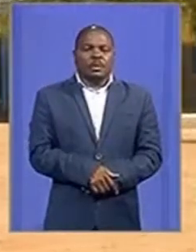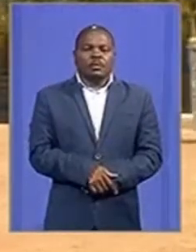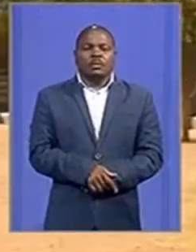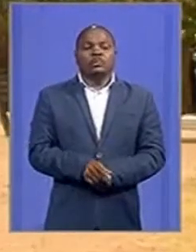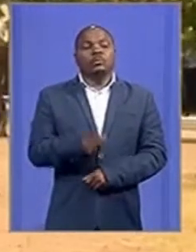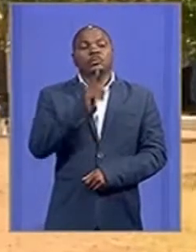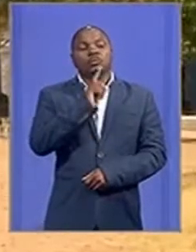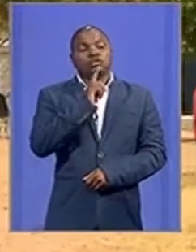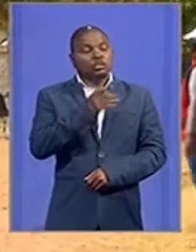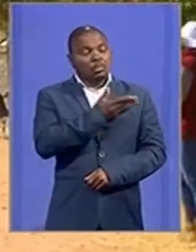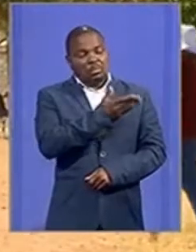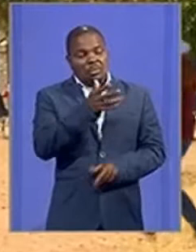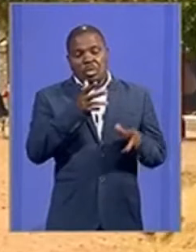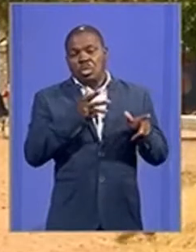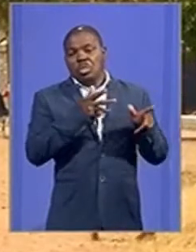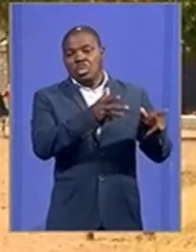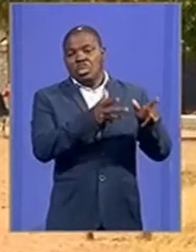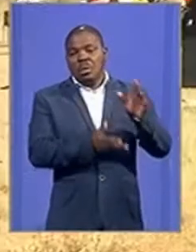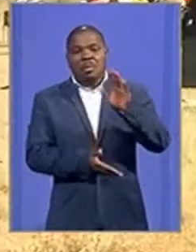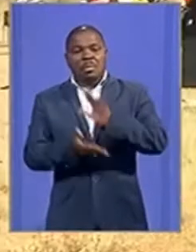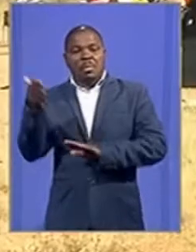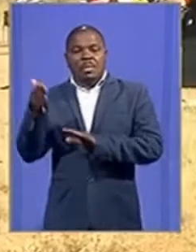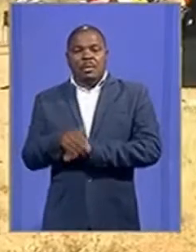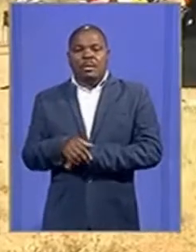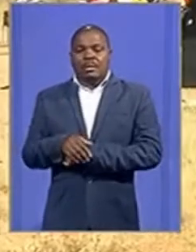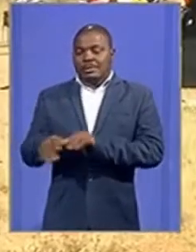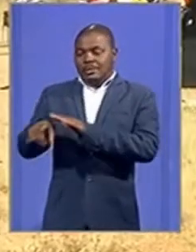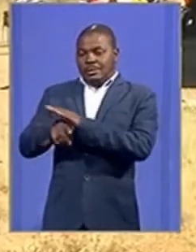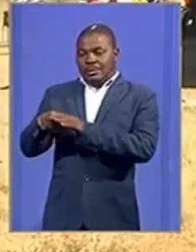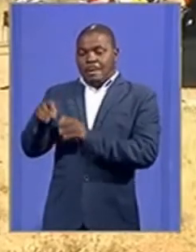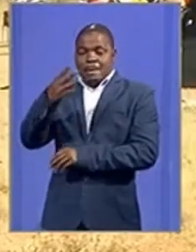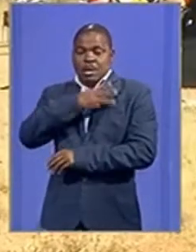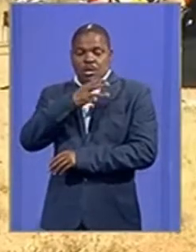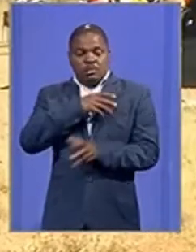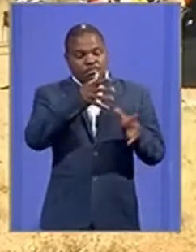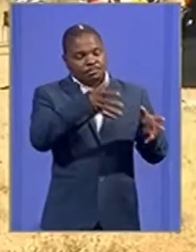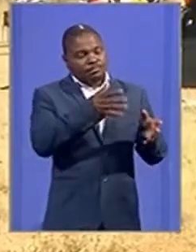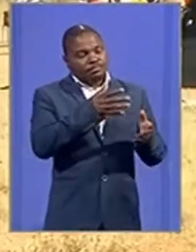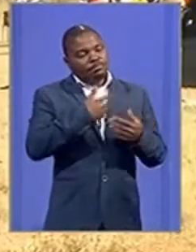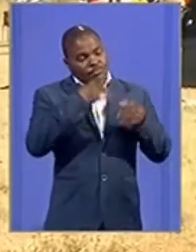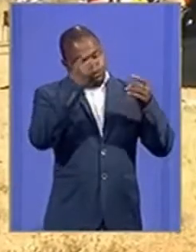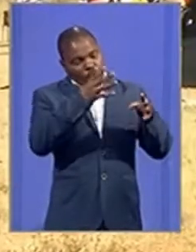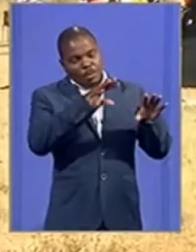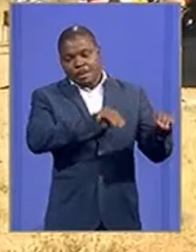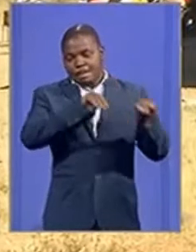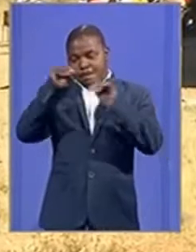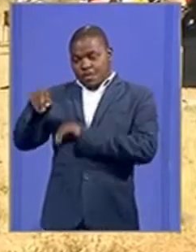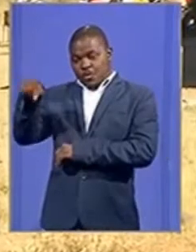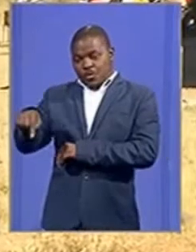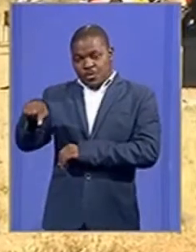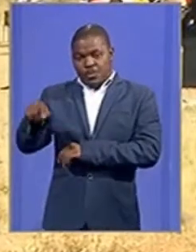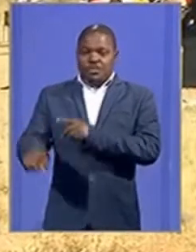Barutiši ba sepetše mo ba tšeelwe ke circuit manager a ba isa sekete ge ba isa